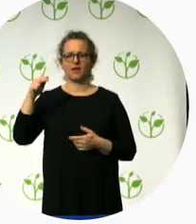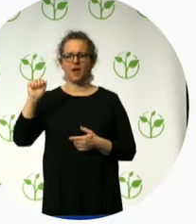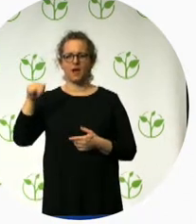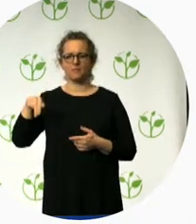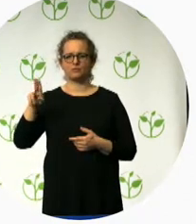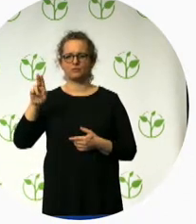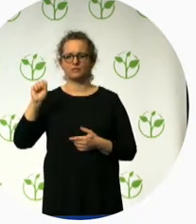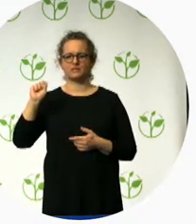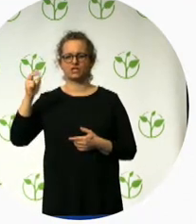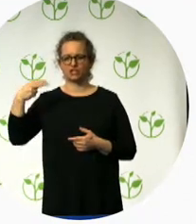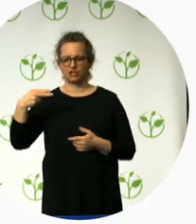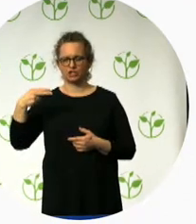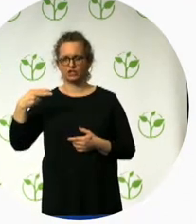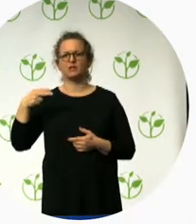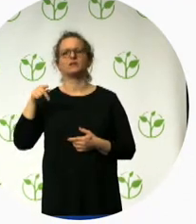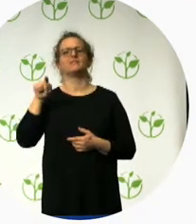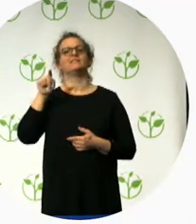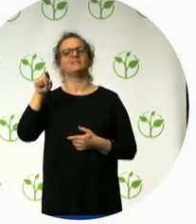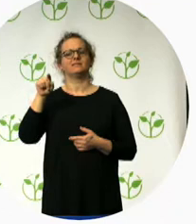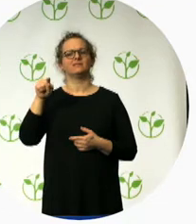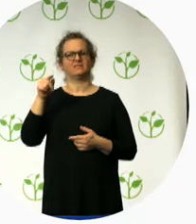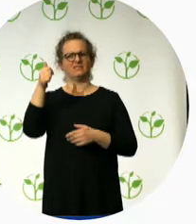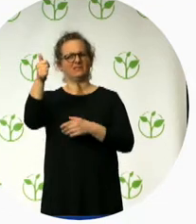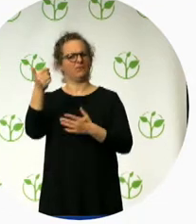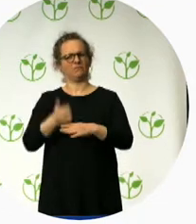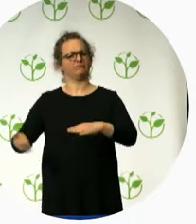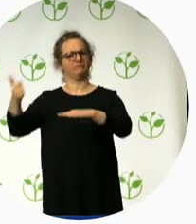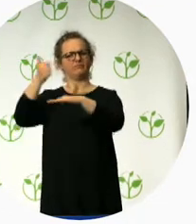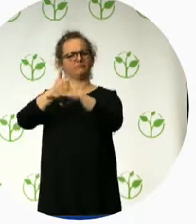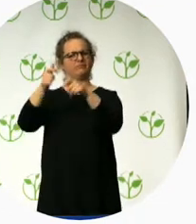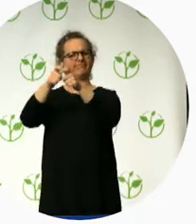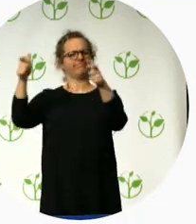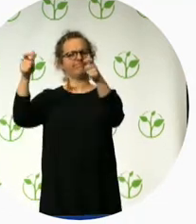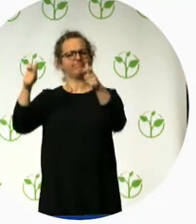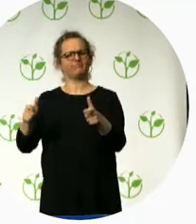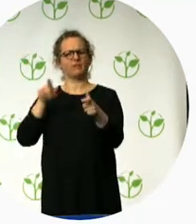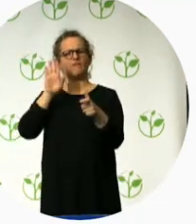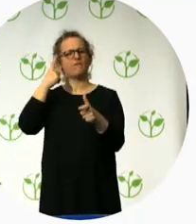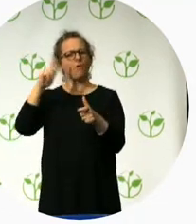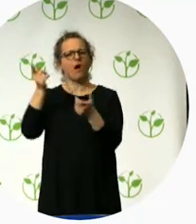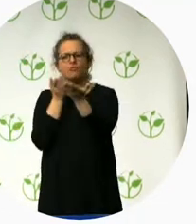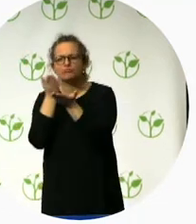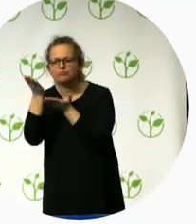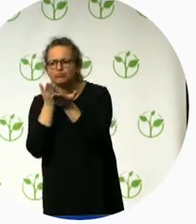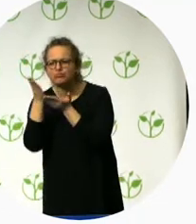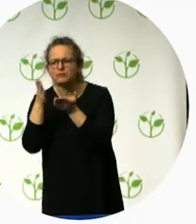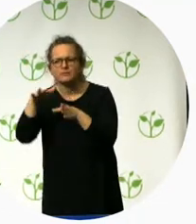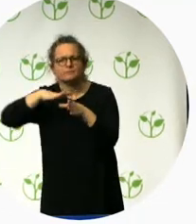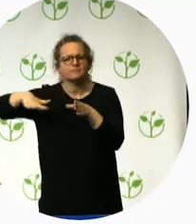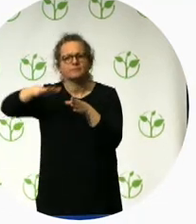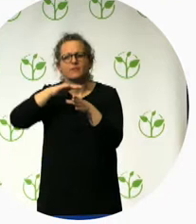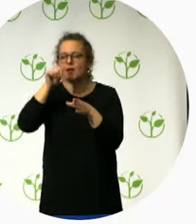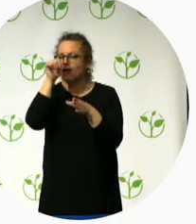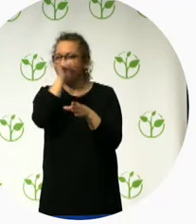Development, ECDD. ECDD is a local non-governmental organization